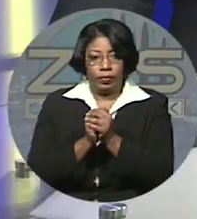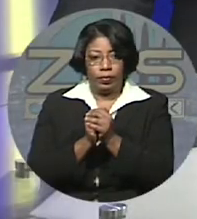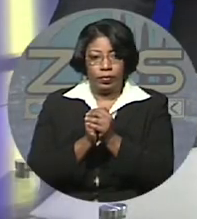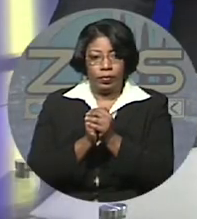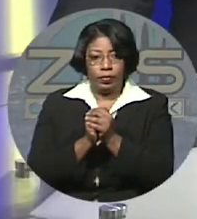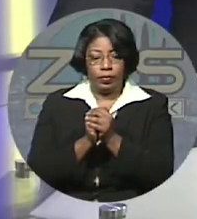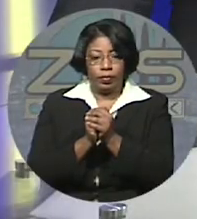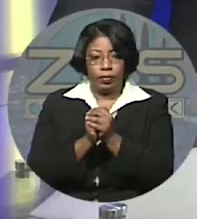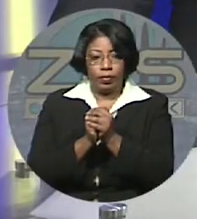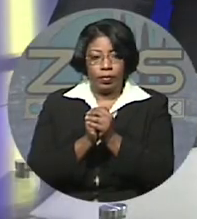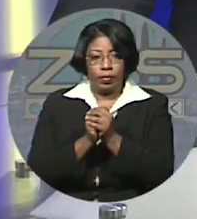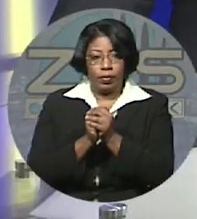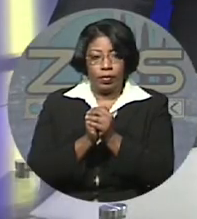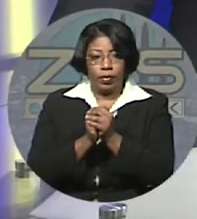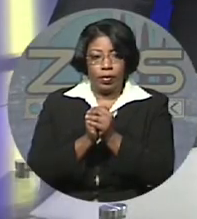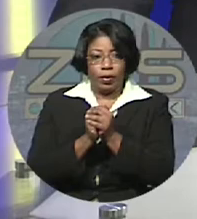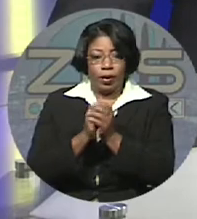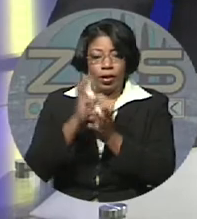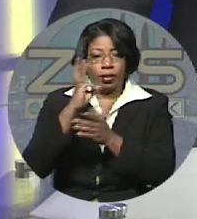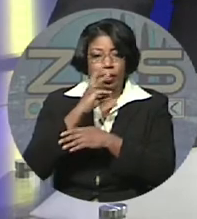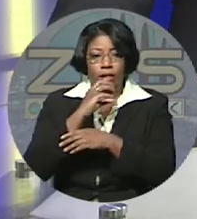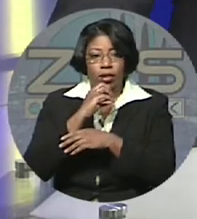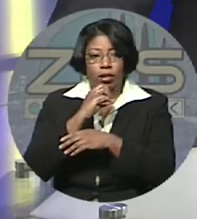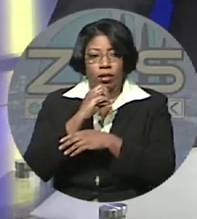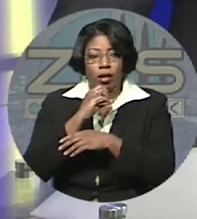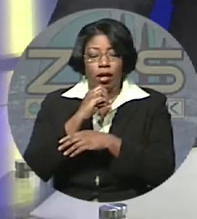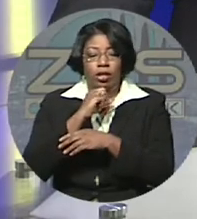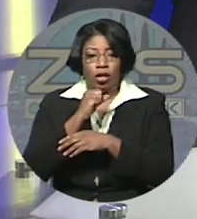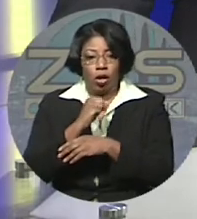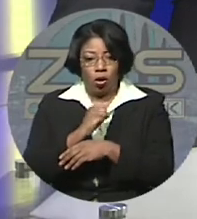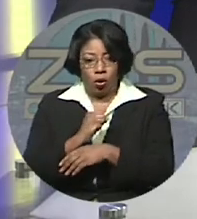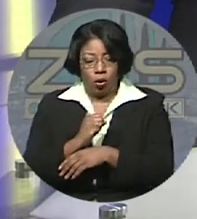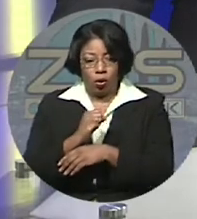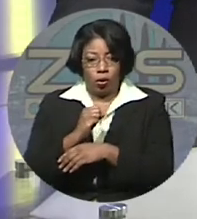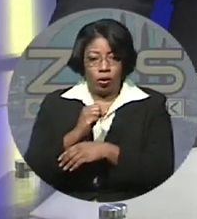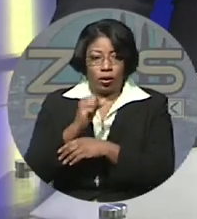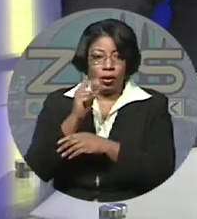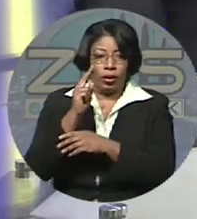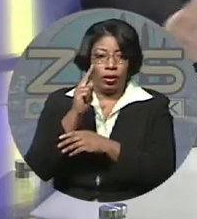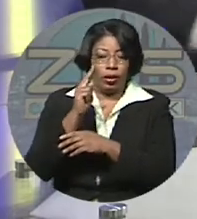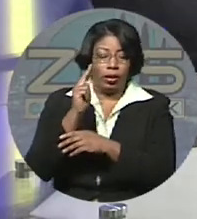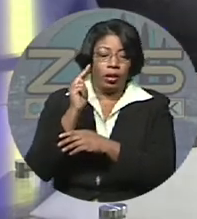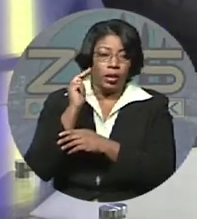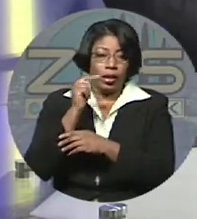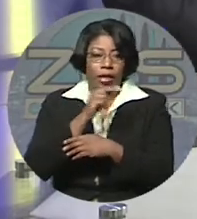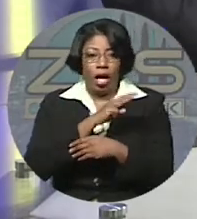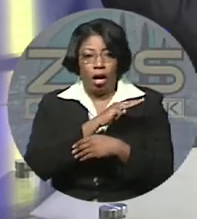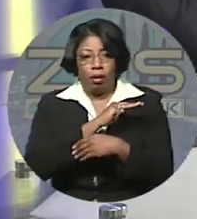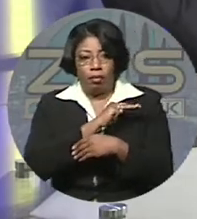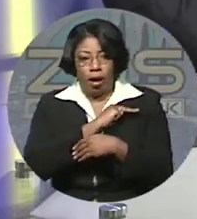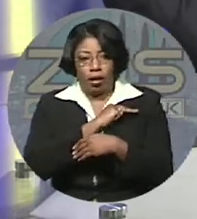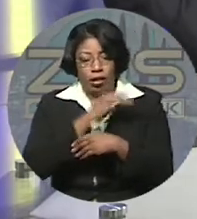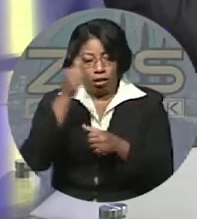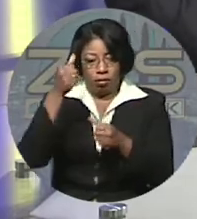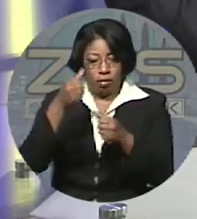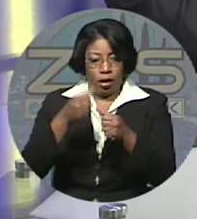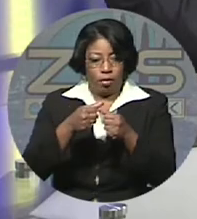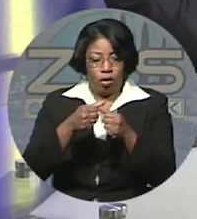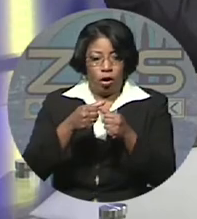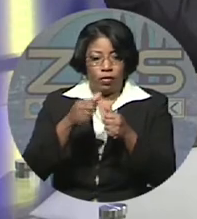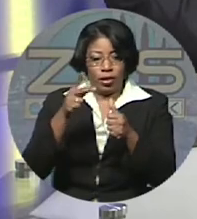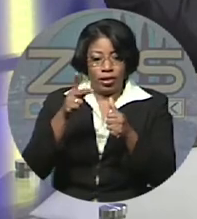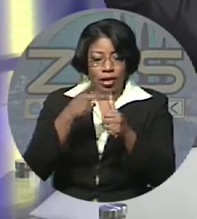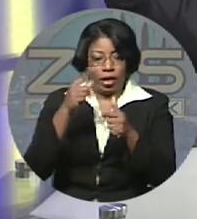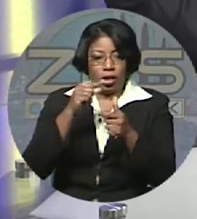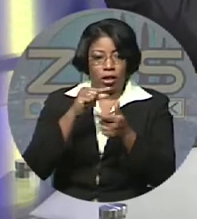of love for 6-year-old Talia Martin. Carlton Francis Primary School held an assembly in honor of the memory of the second